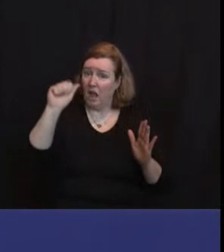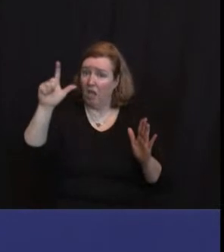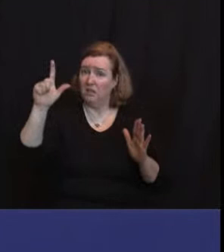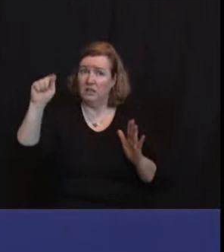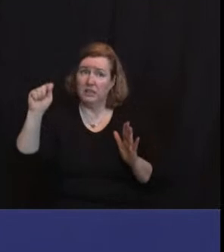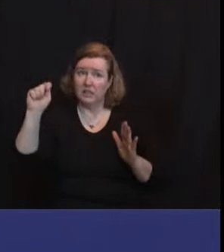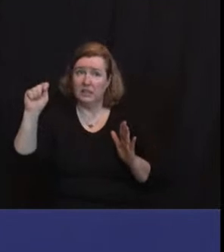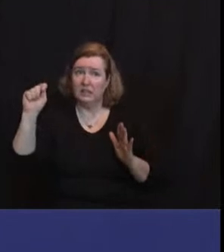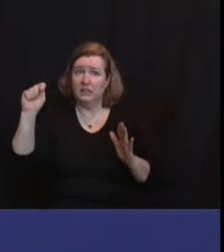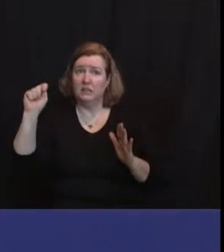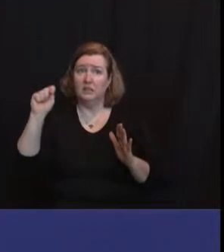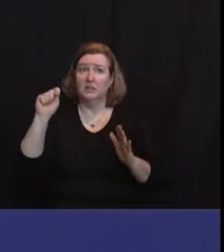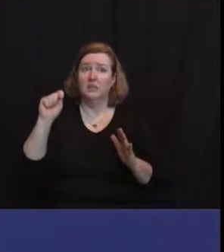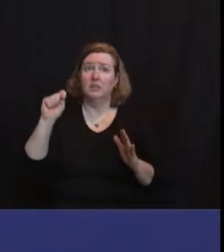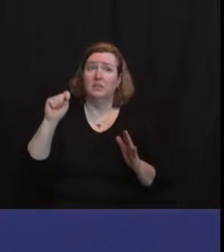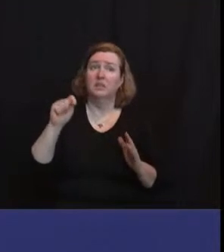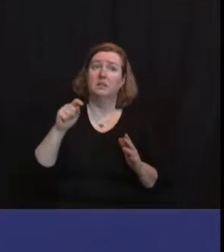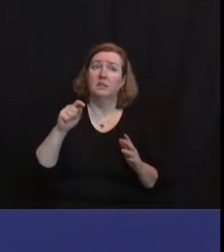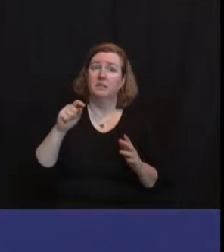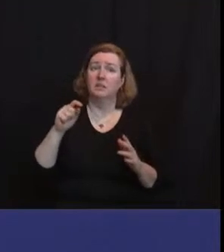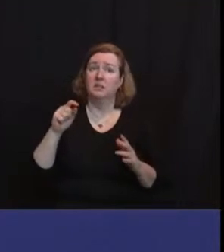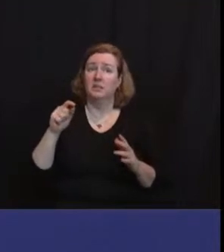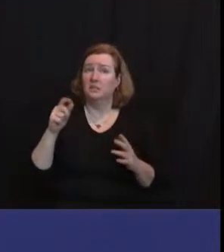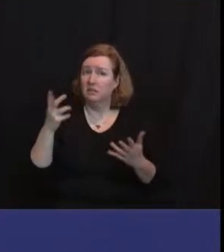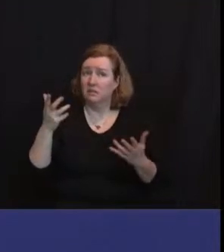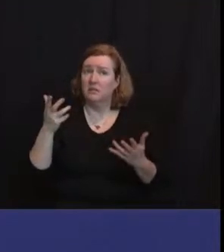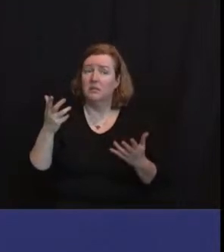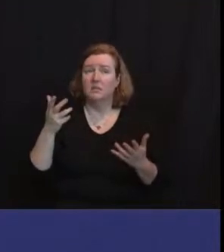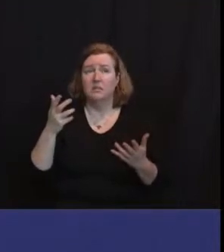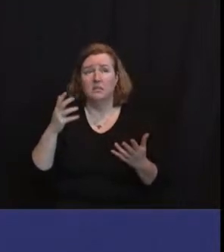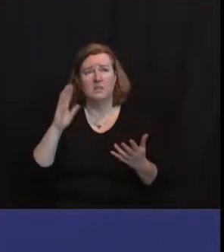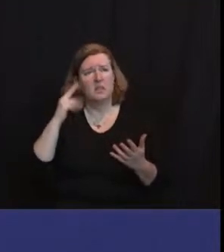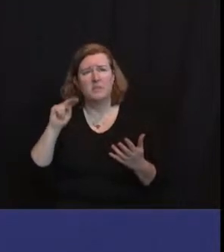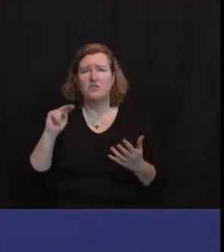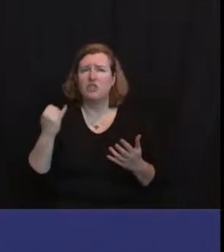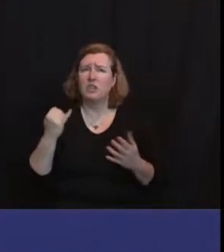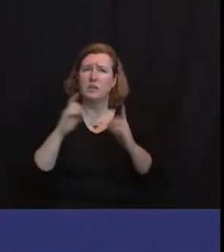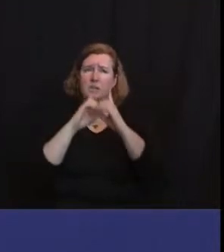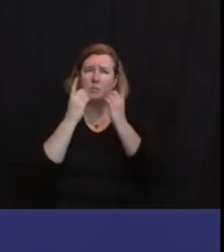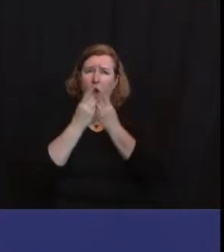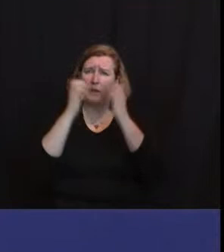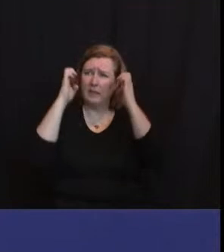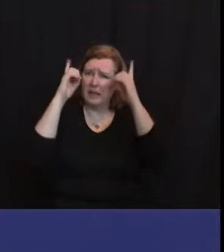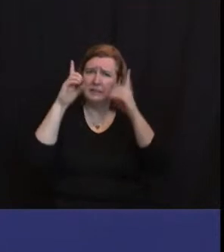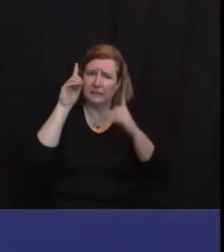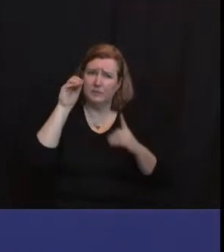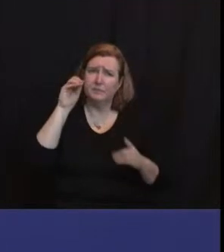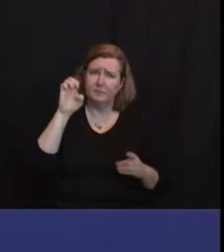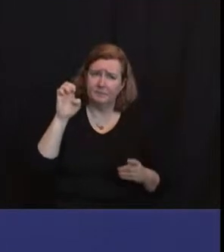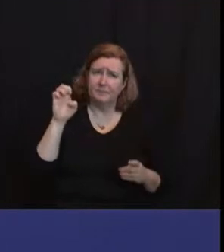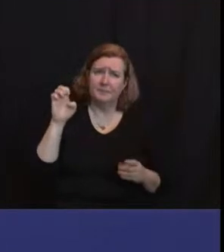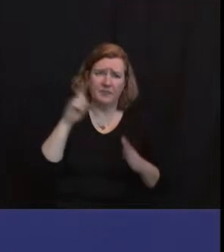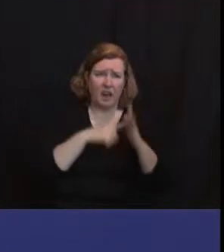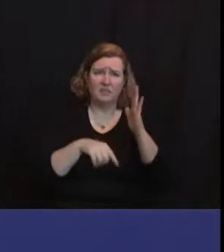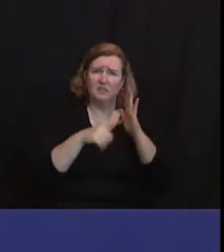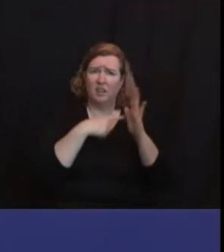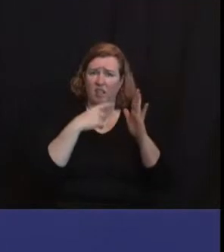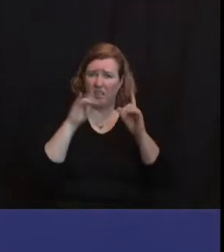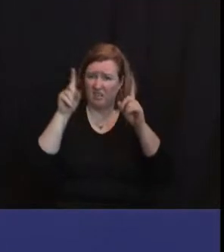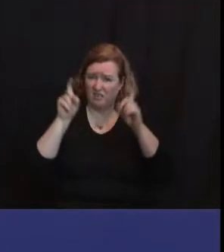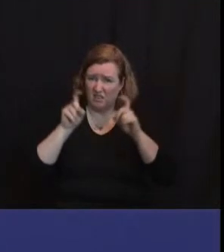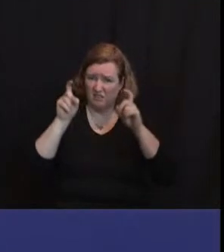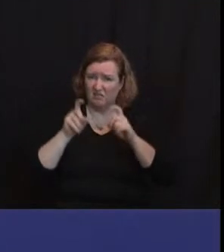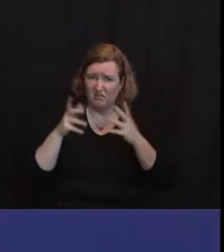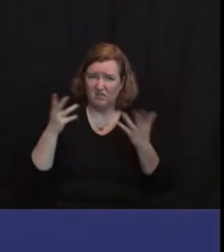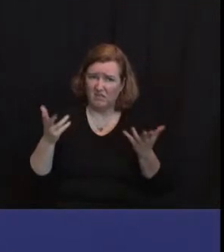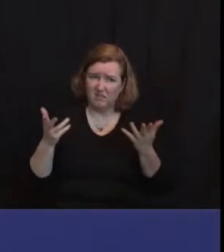Department of Education's letter this morning? The letter appears to say that the state does not need a waiver for standardized testing because its plan for testing with